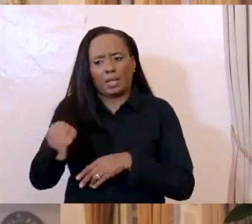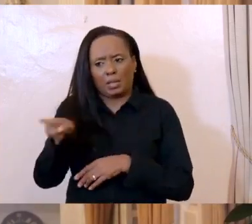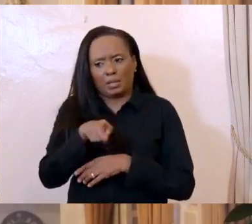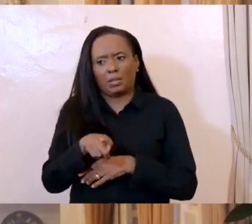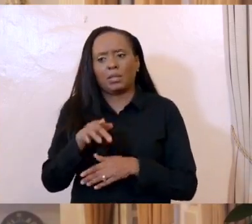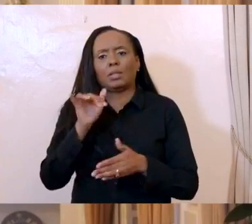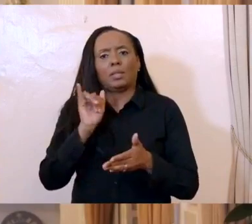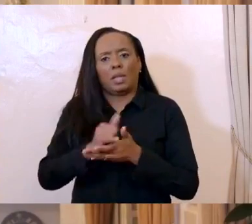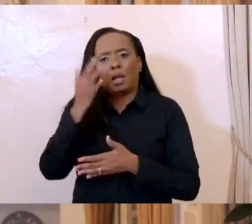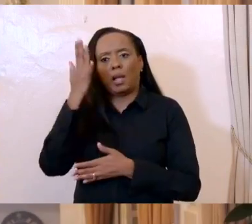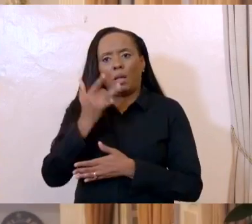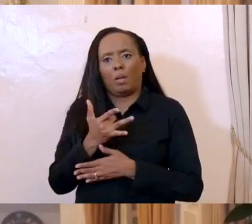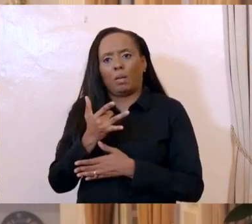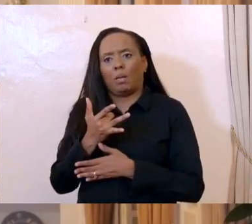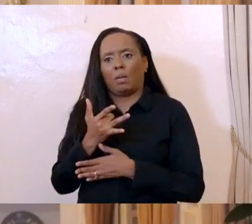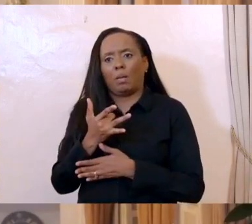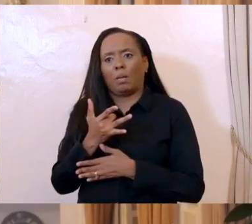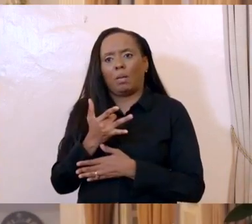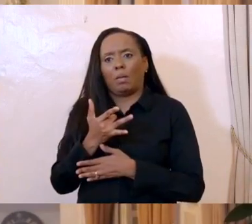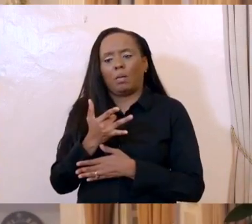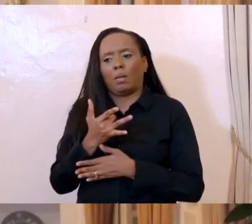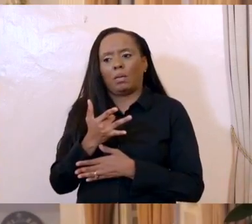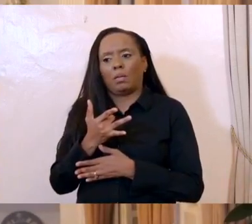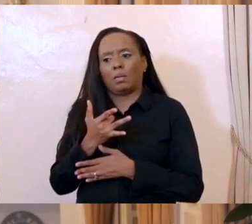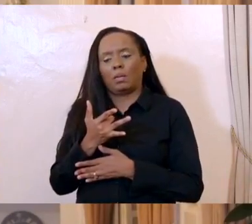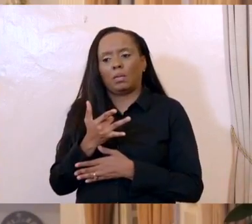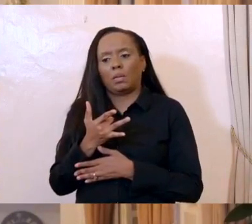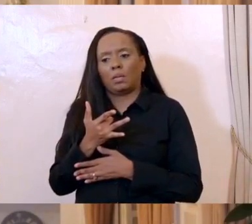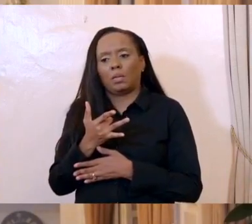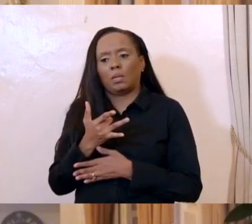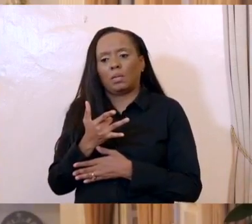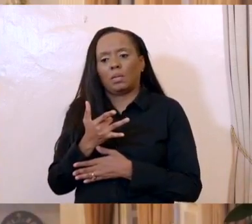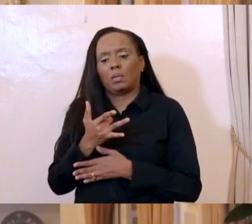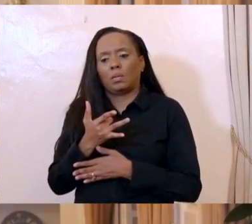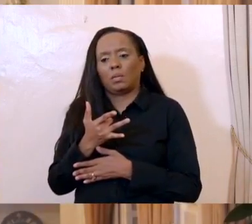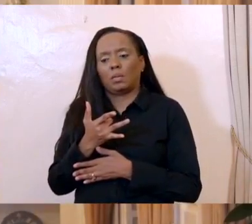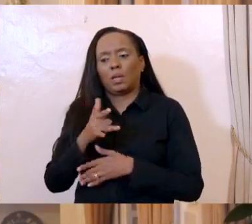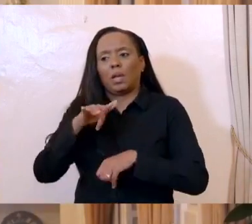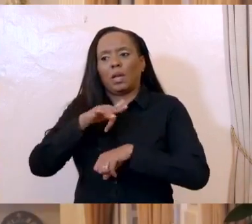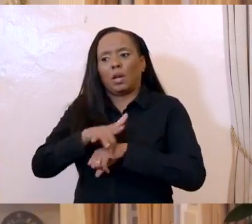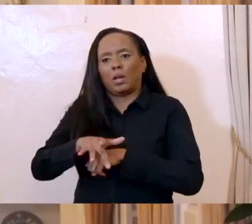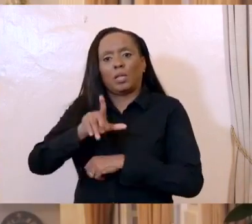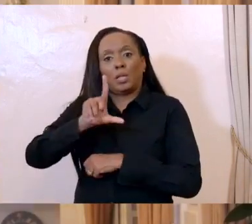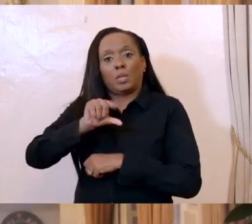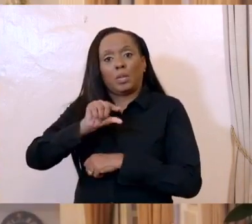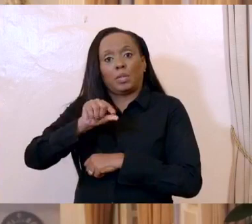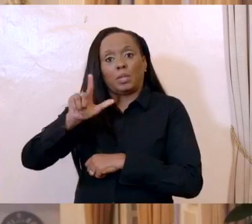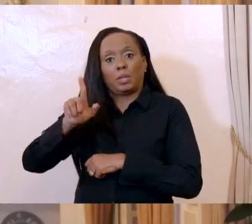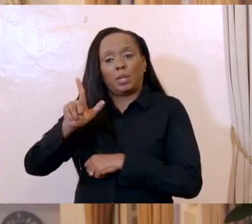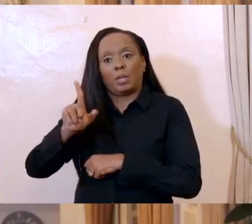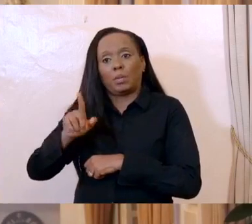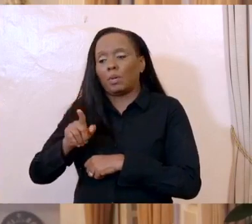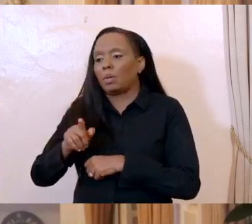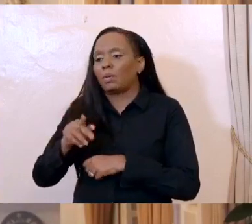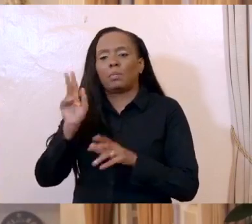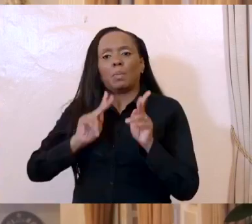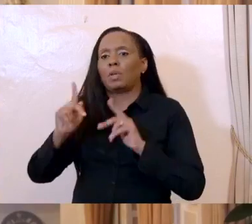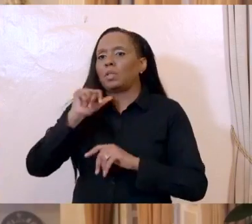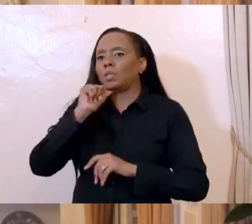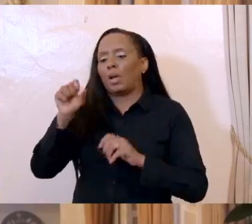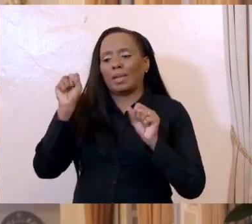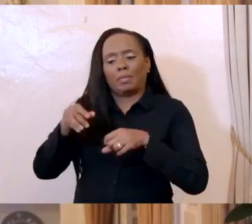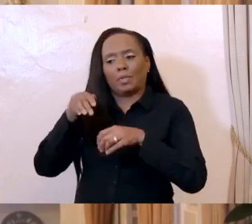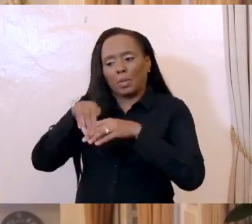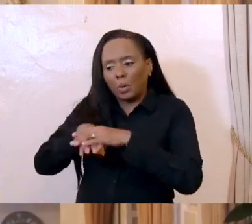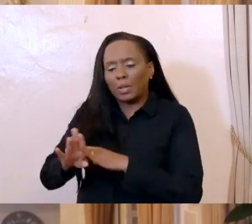introduced restriction on visits from early in 2021 to our seniors' homes and so forth.